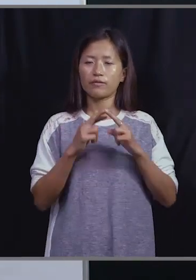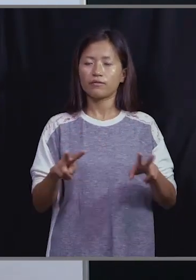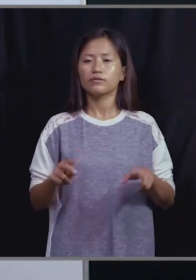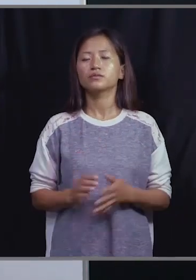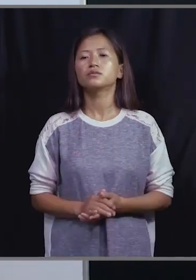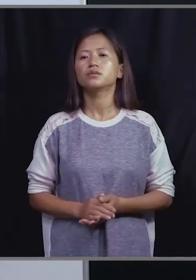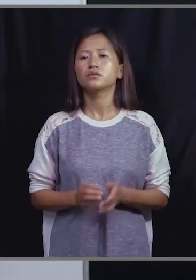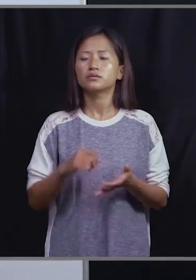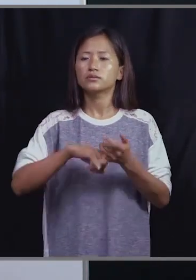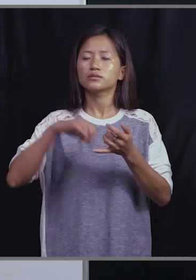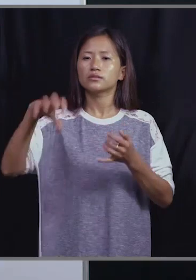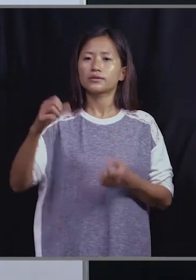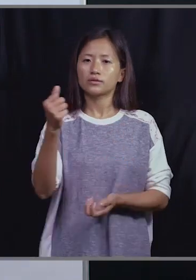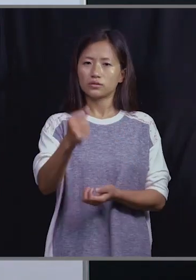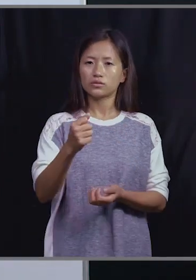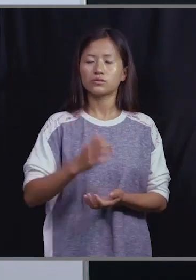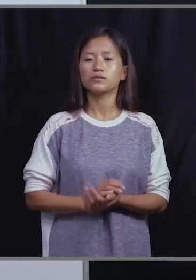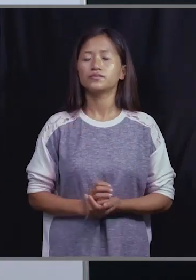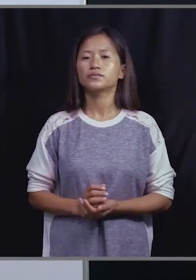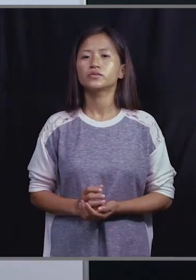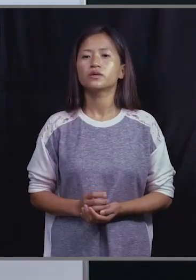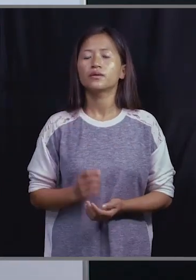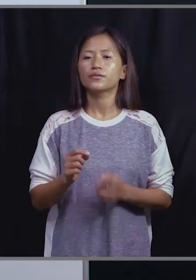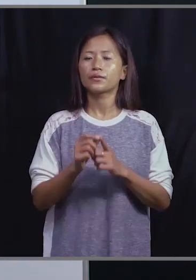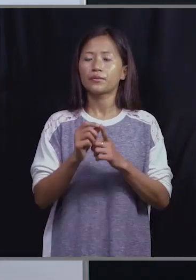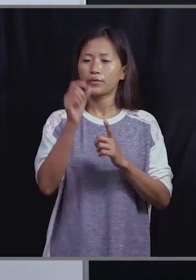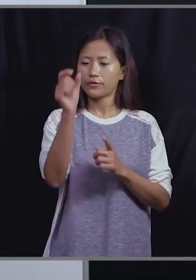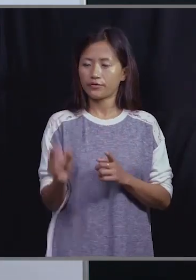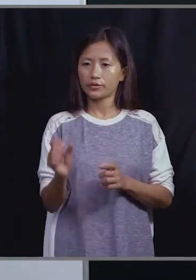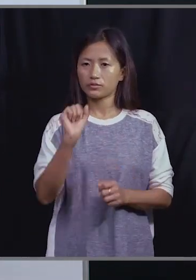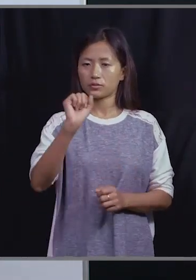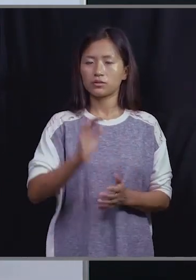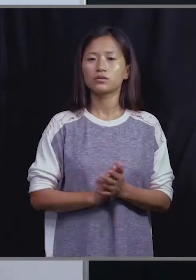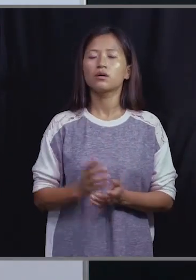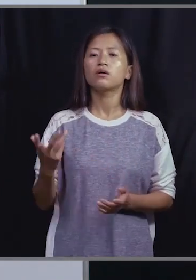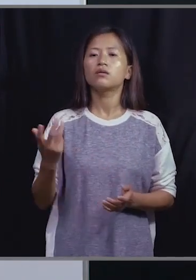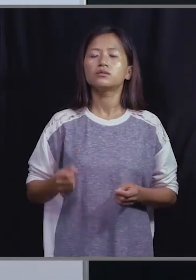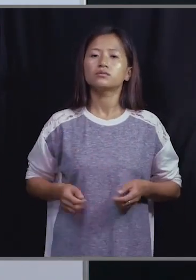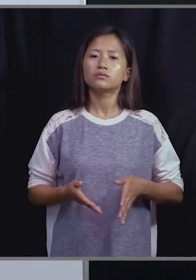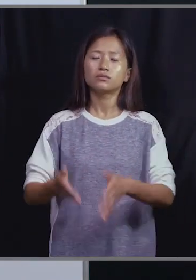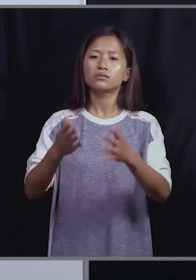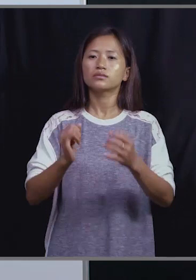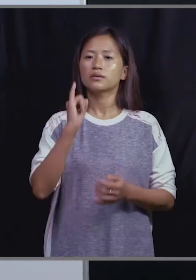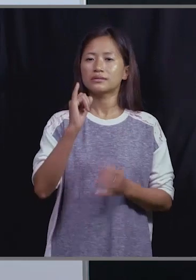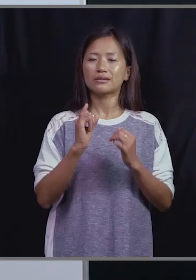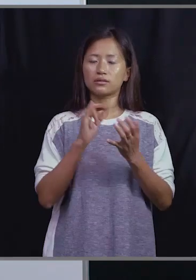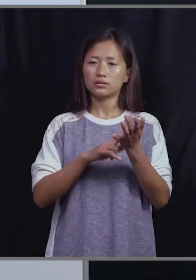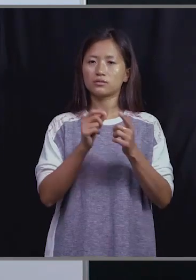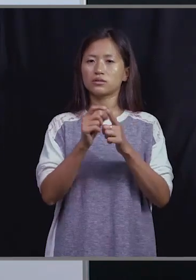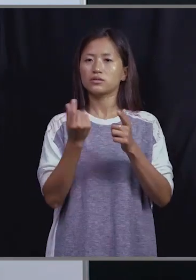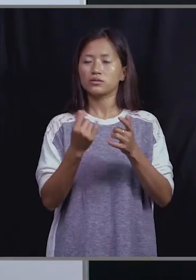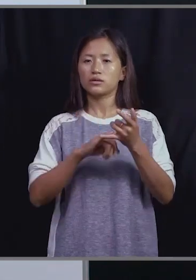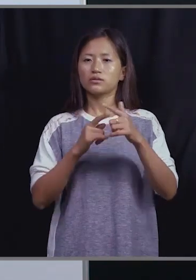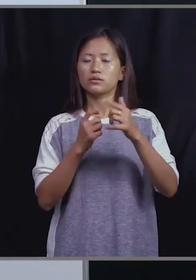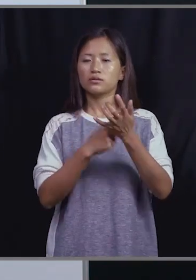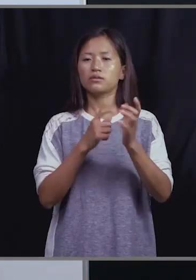past, the state control. And when private was introduced, the individuals, they did not know how to run these industries, because it